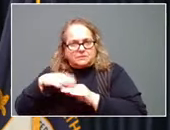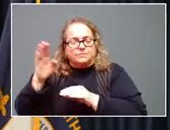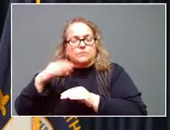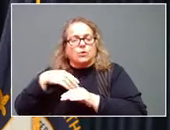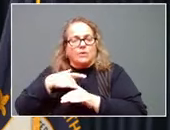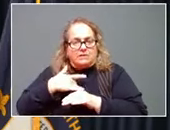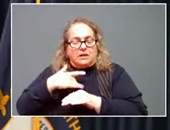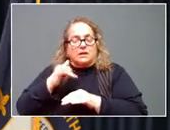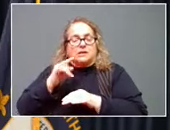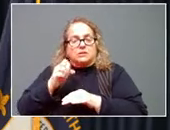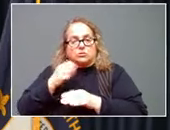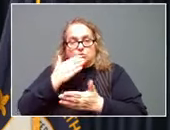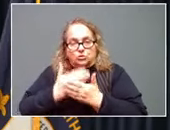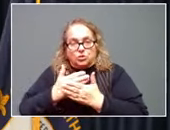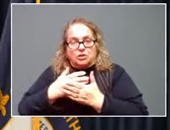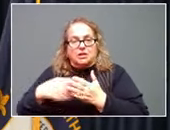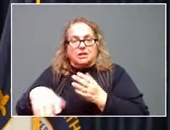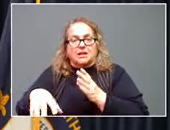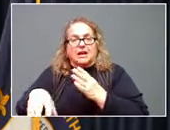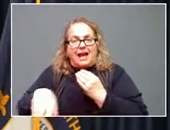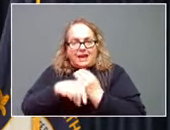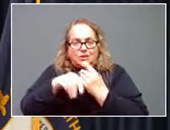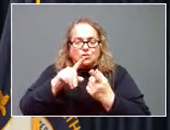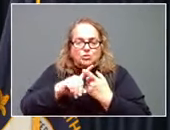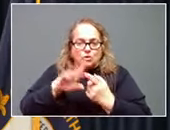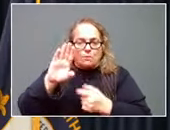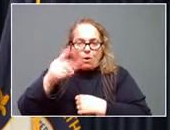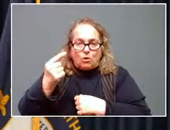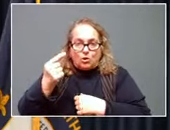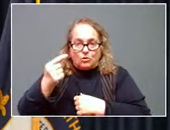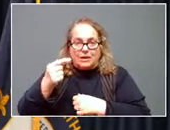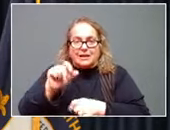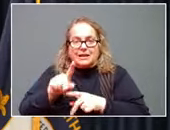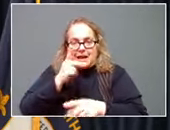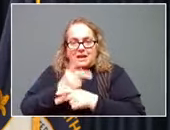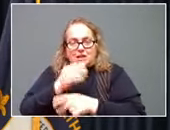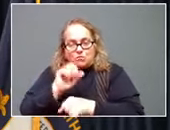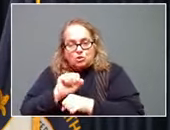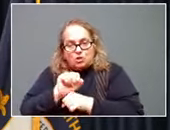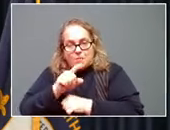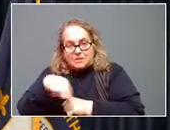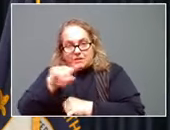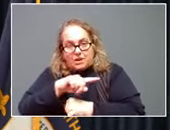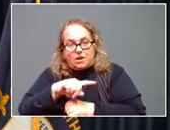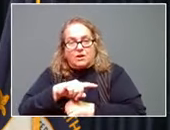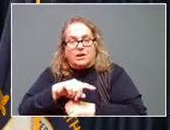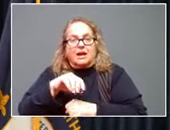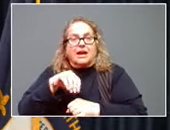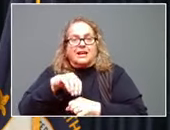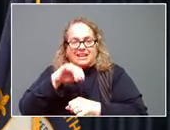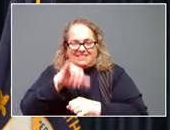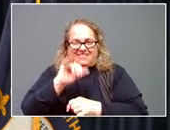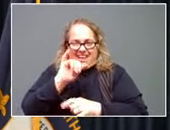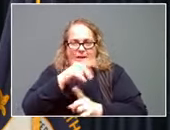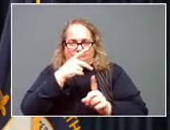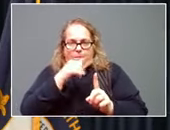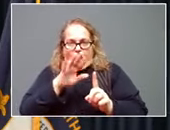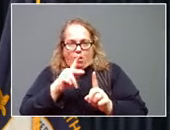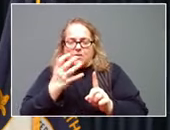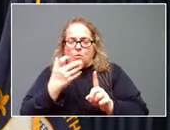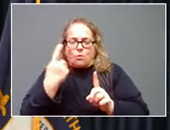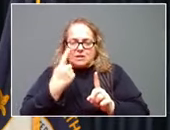to the Bowling Green portfolio too, of the type of jobs that are out there. And in that Transpark, they very much wanted something